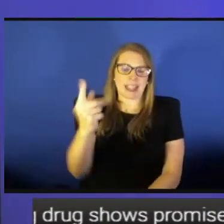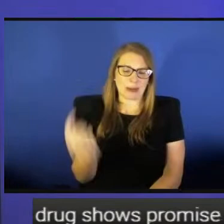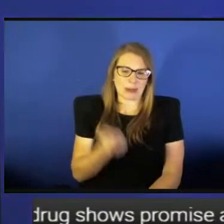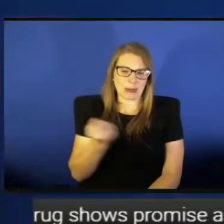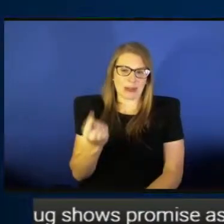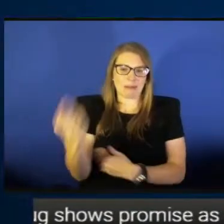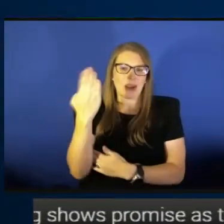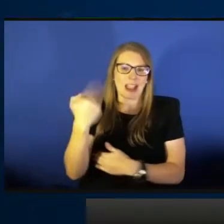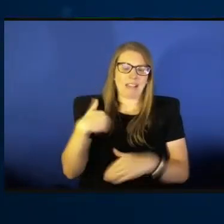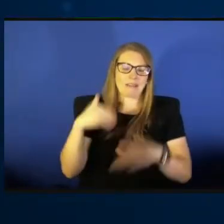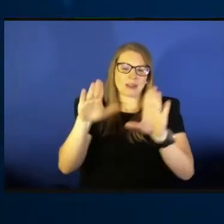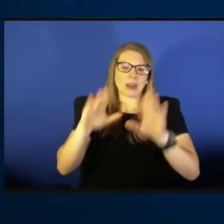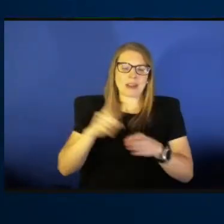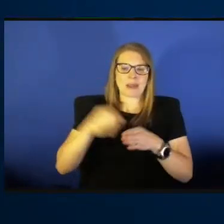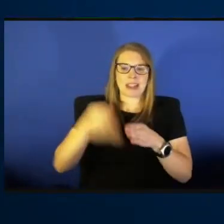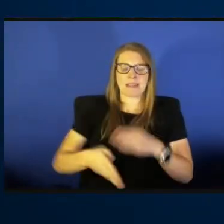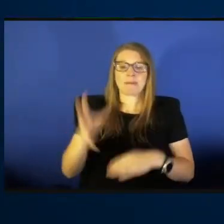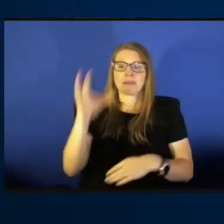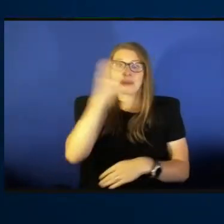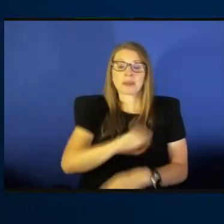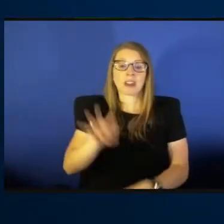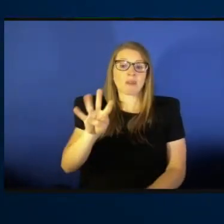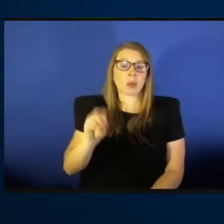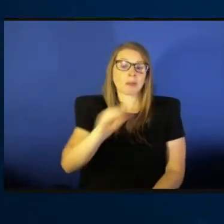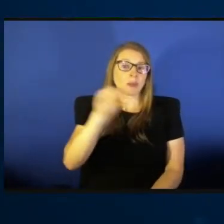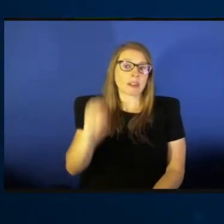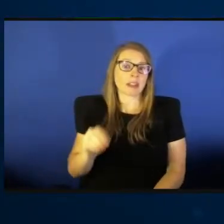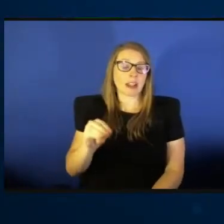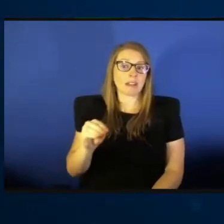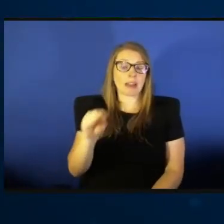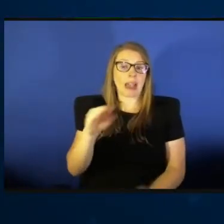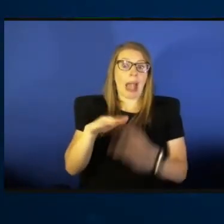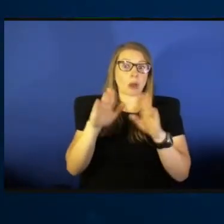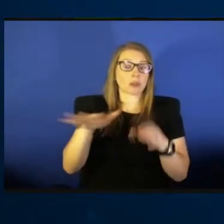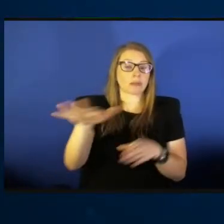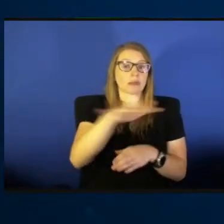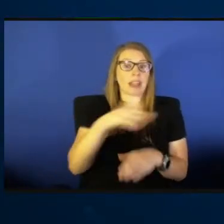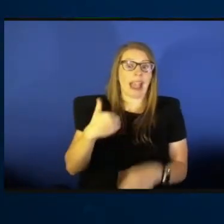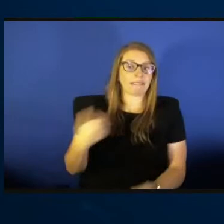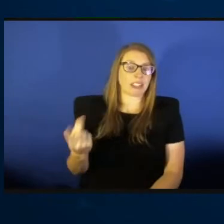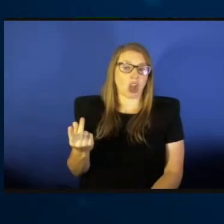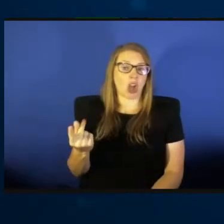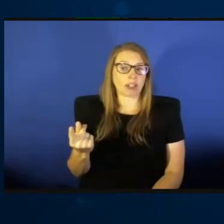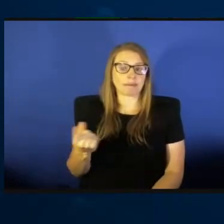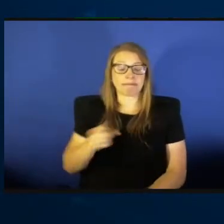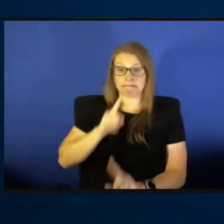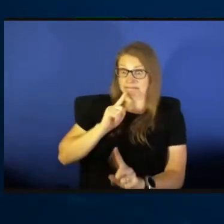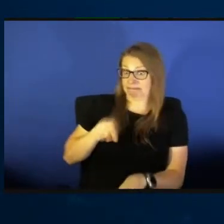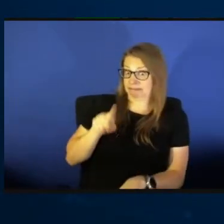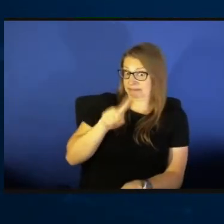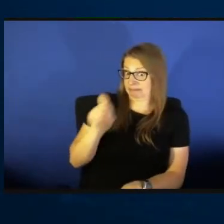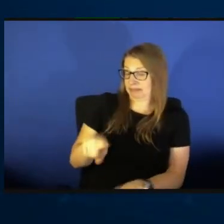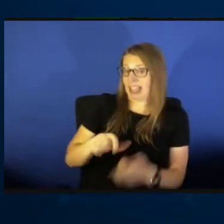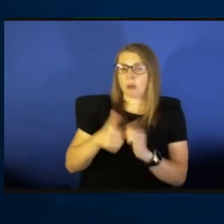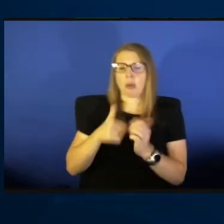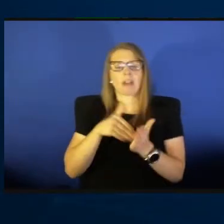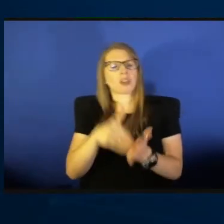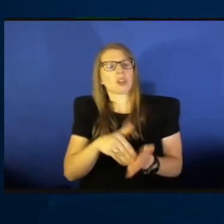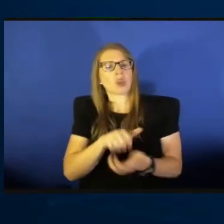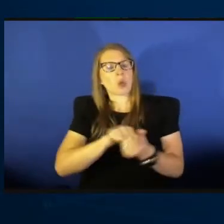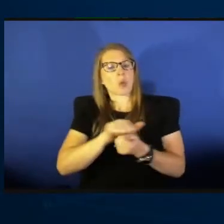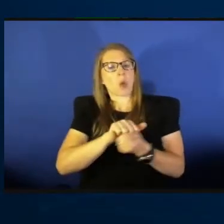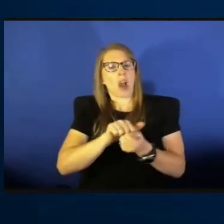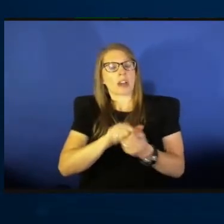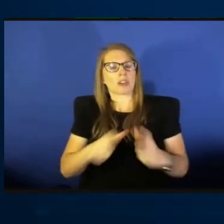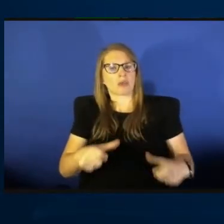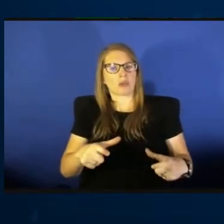weekend. It's estimated 40% of households in the U.S. have dogs. So answer this question. How often do you wash your pet's food and